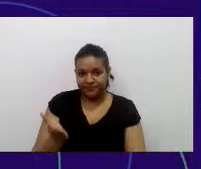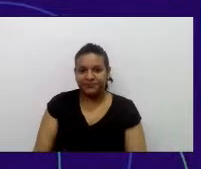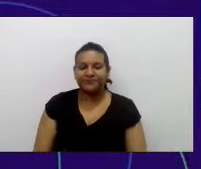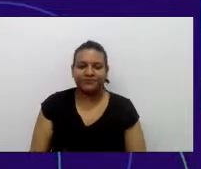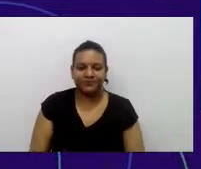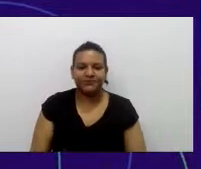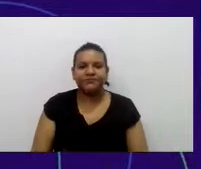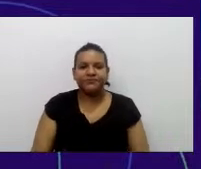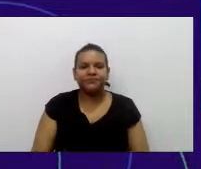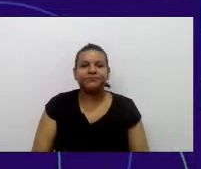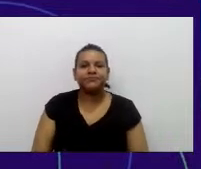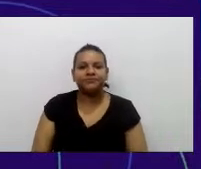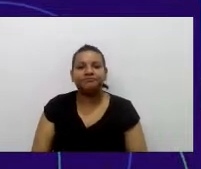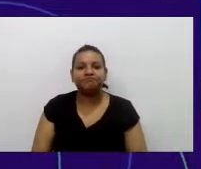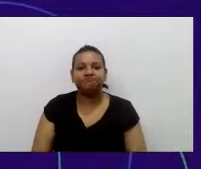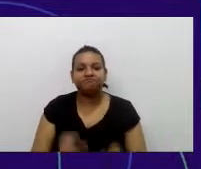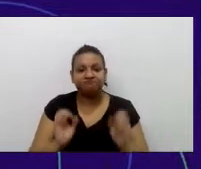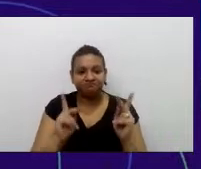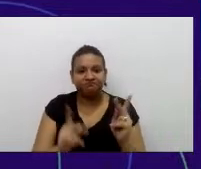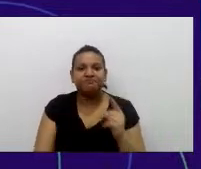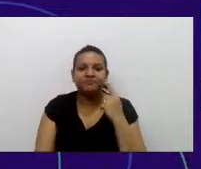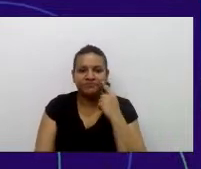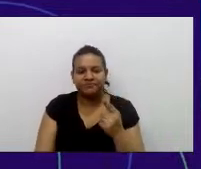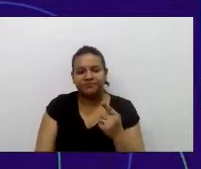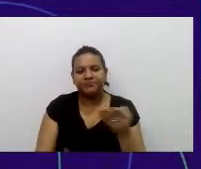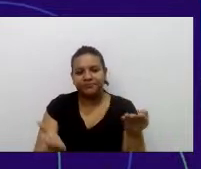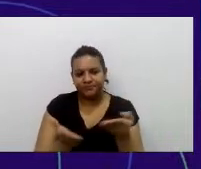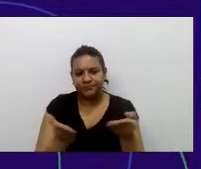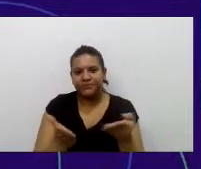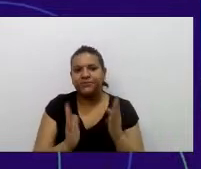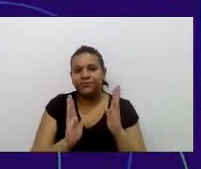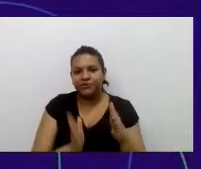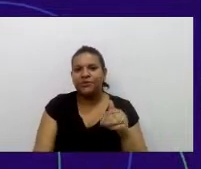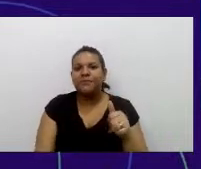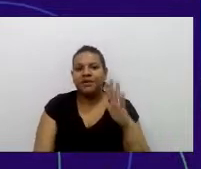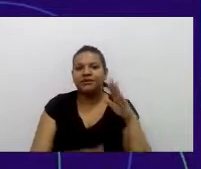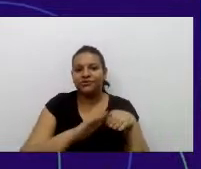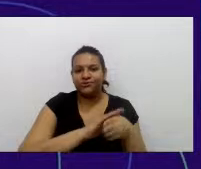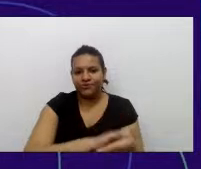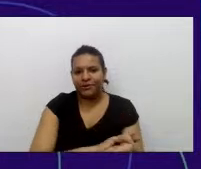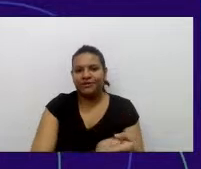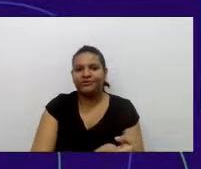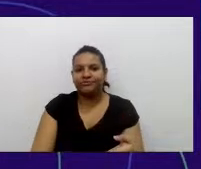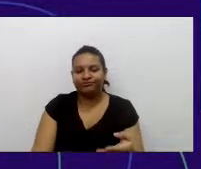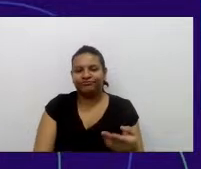with the tool and you're ready to, okay, I'm going to teach my students how to use it,